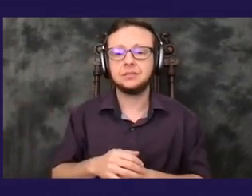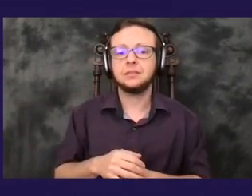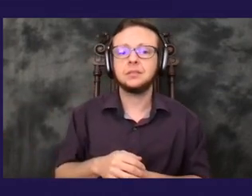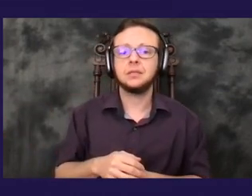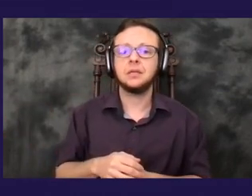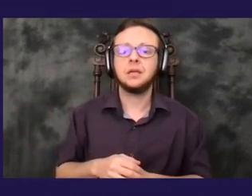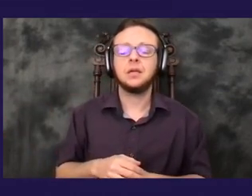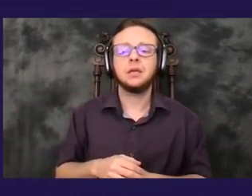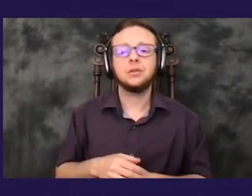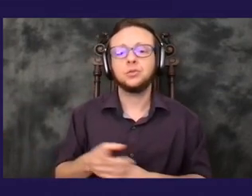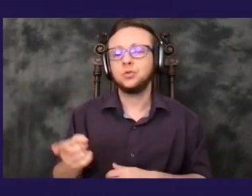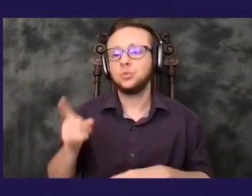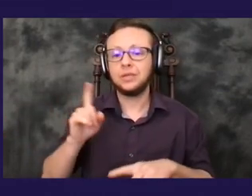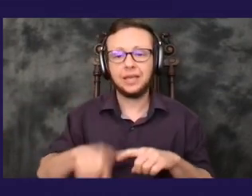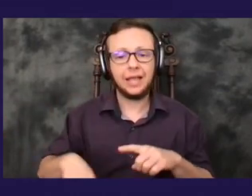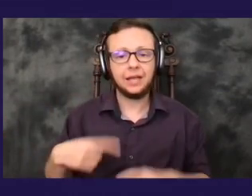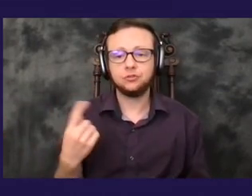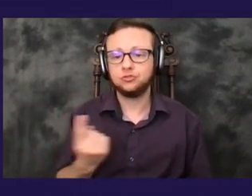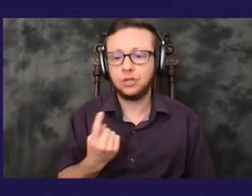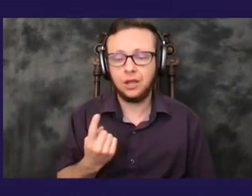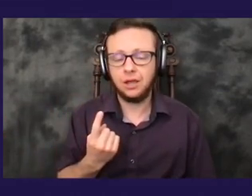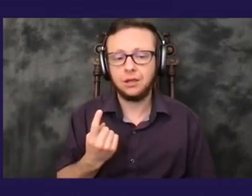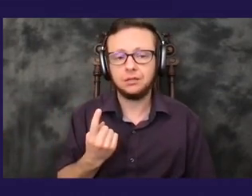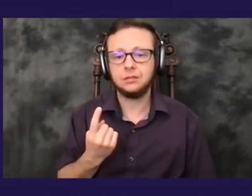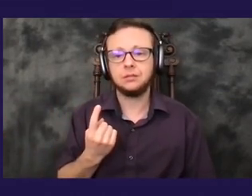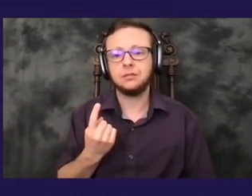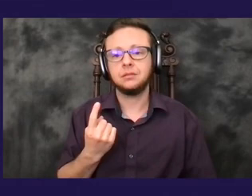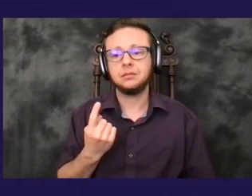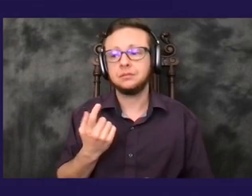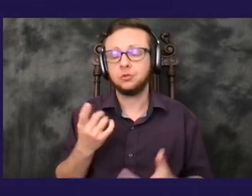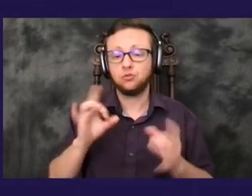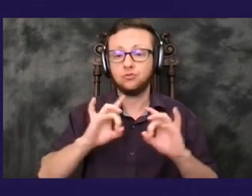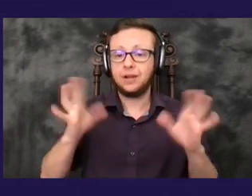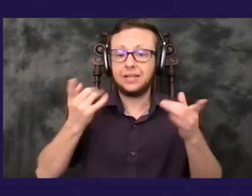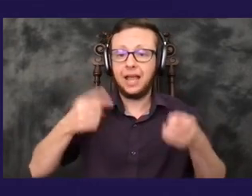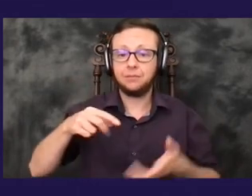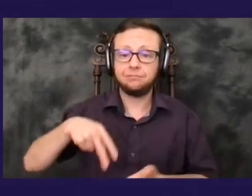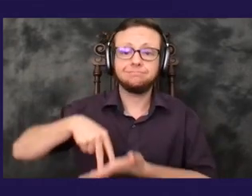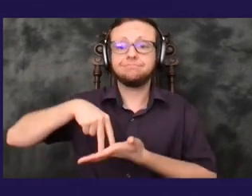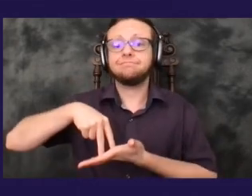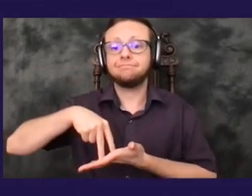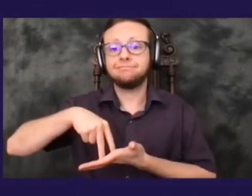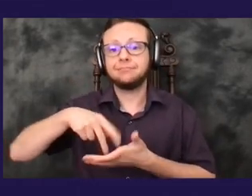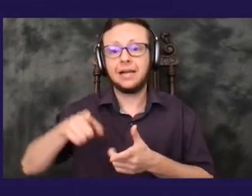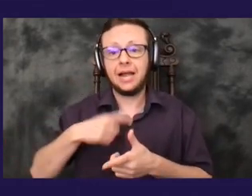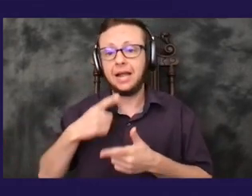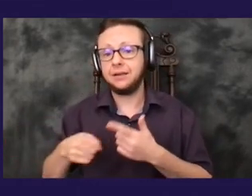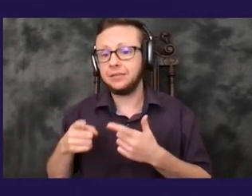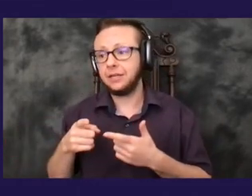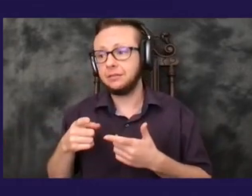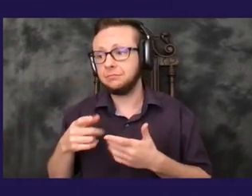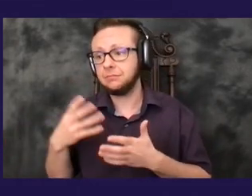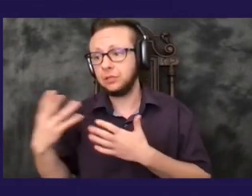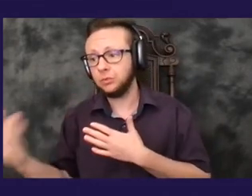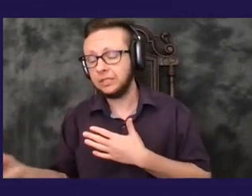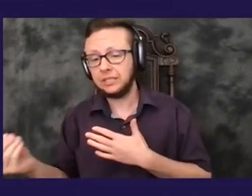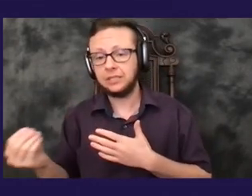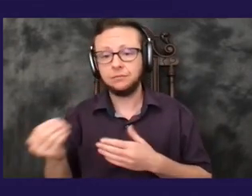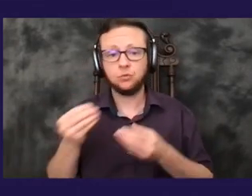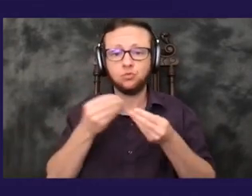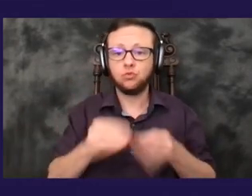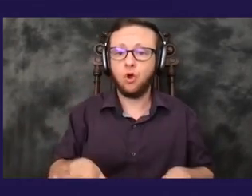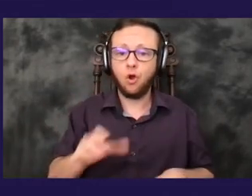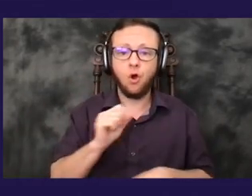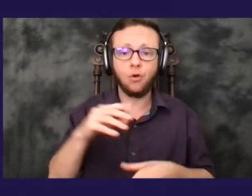You can't just stand up during the crisis, and then when you go away, you've lost not only all that infrastructure, all those